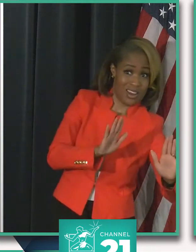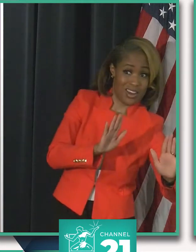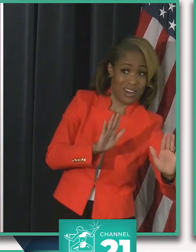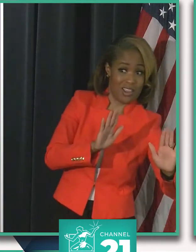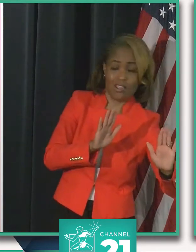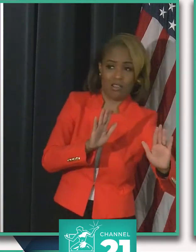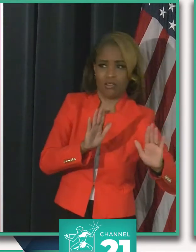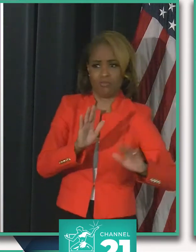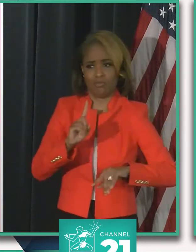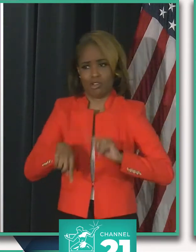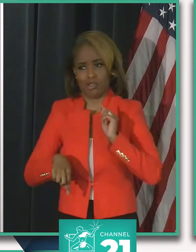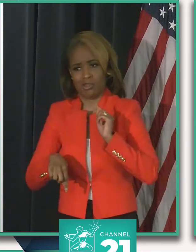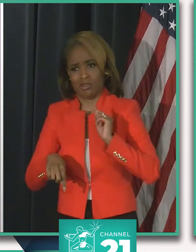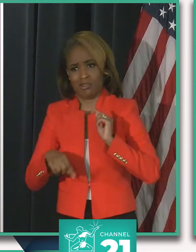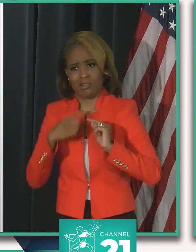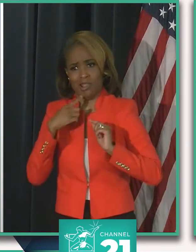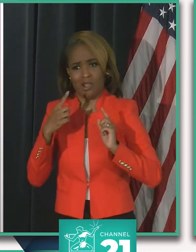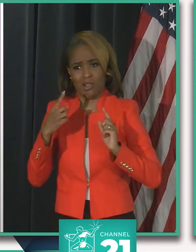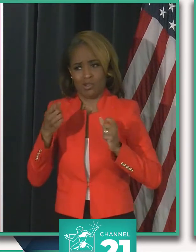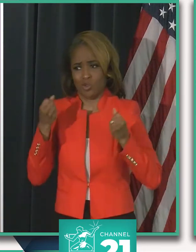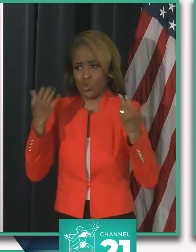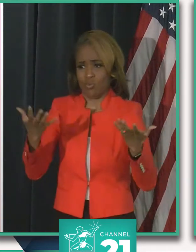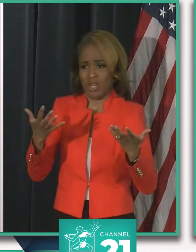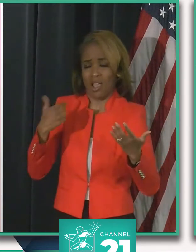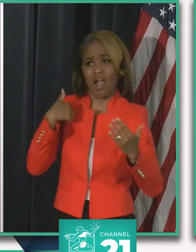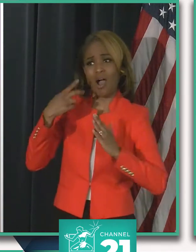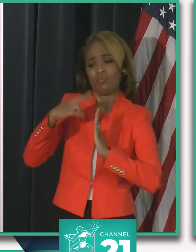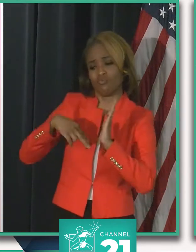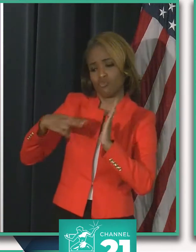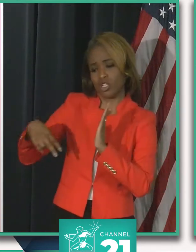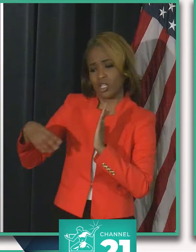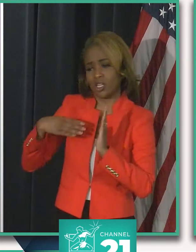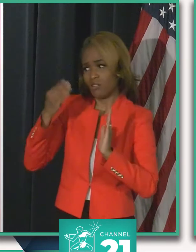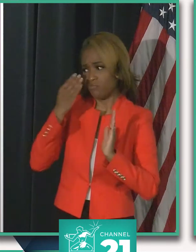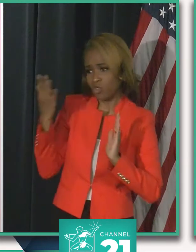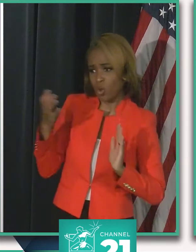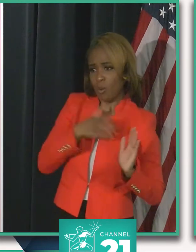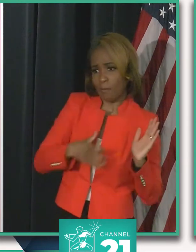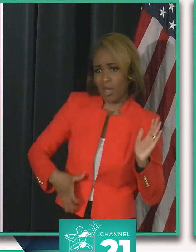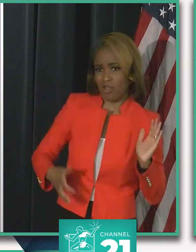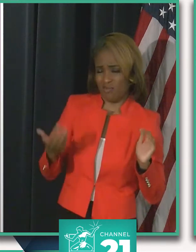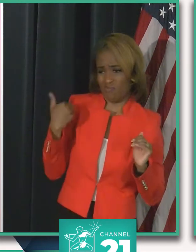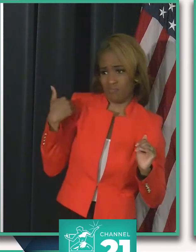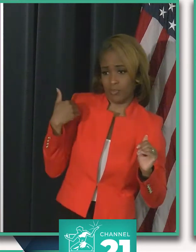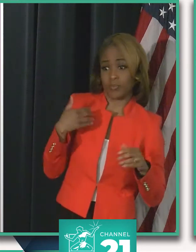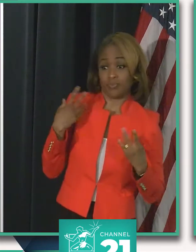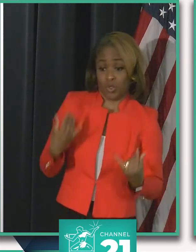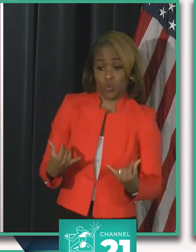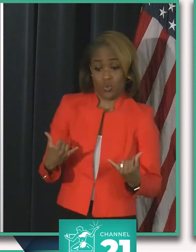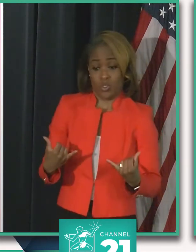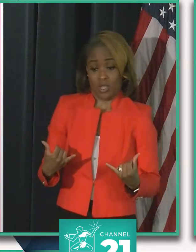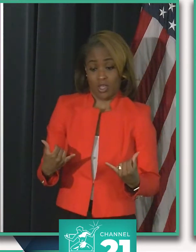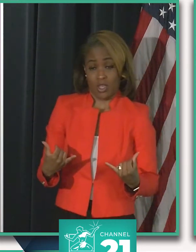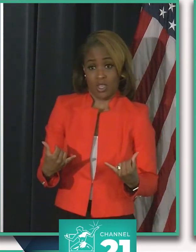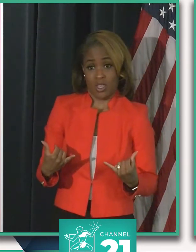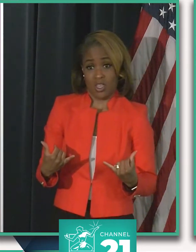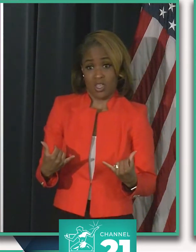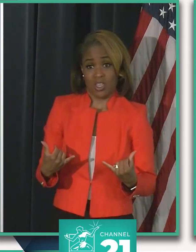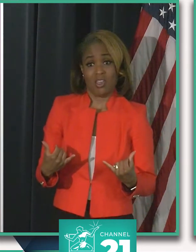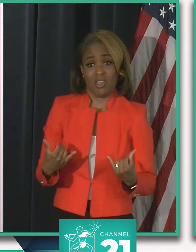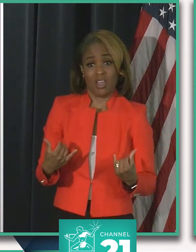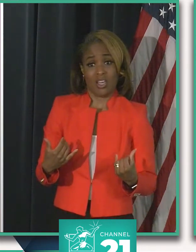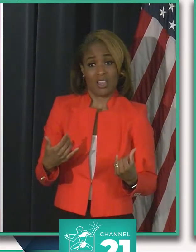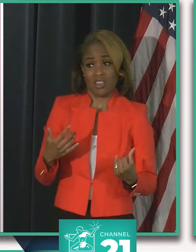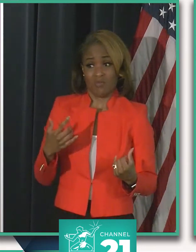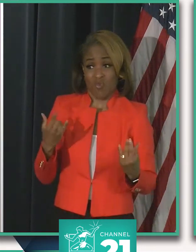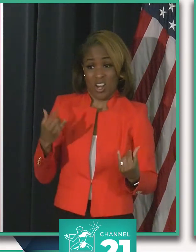Couldn't do it. They said it was just too many police. I was reading and I was telling the mayor this earlier today. They are so angry